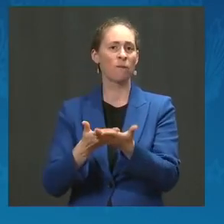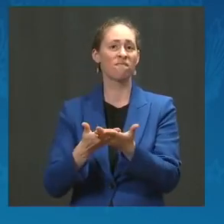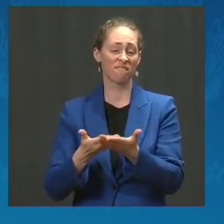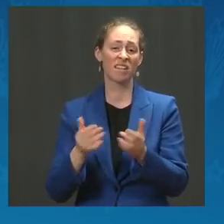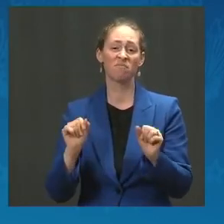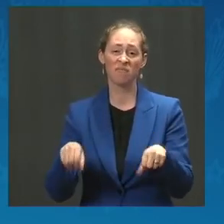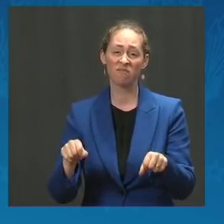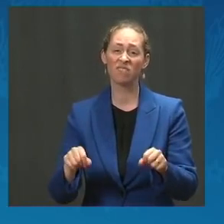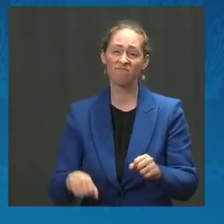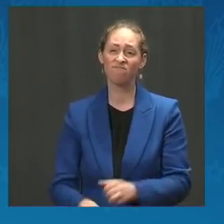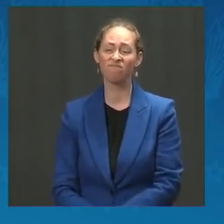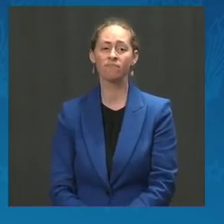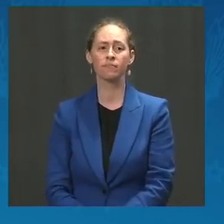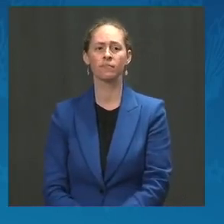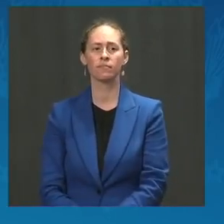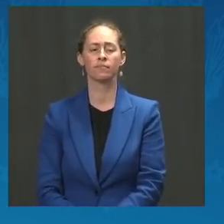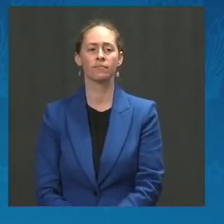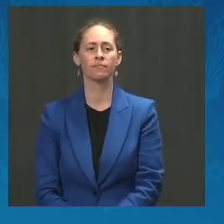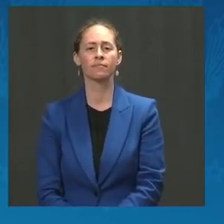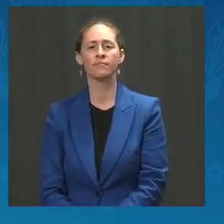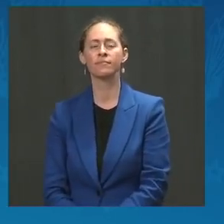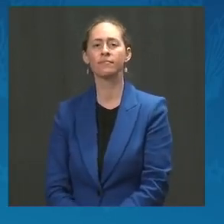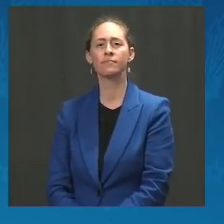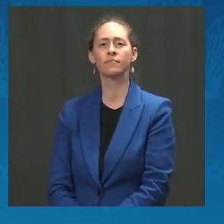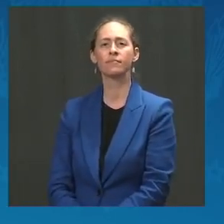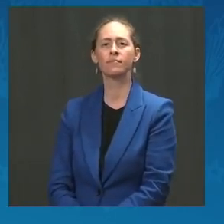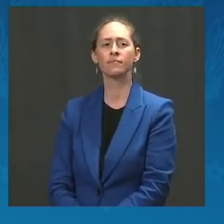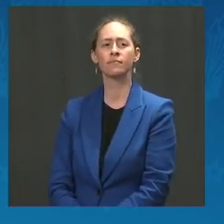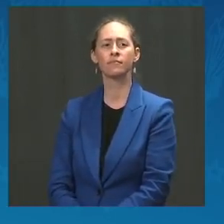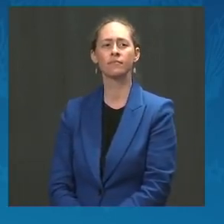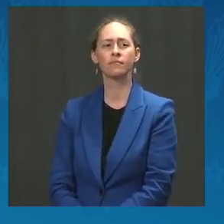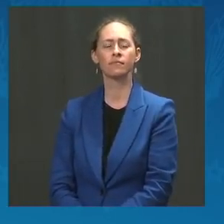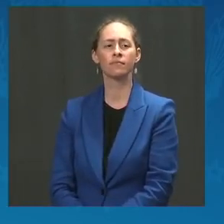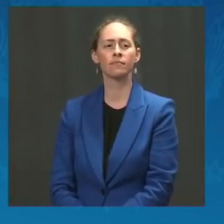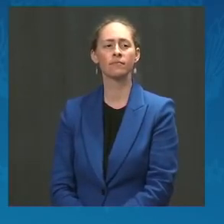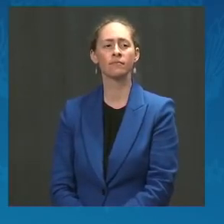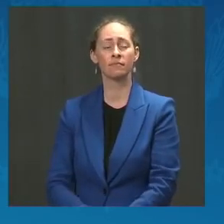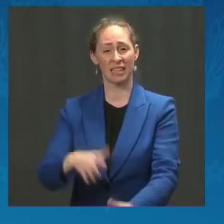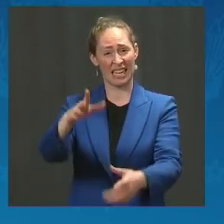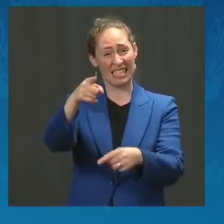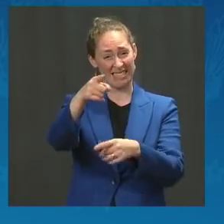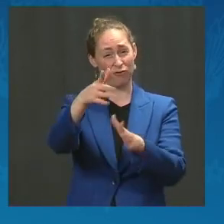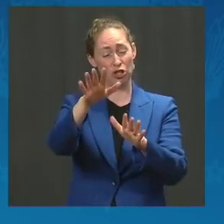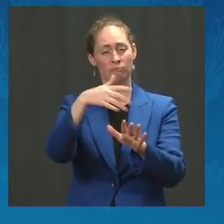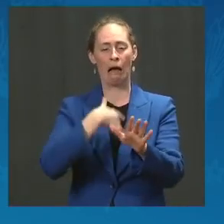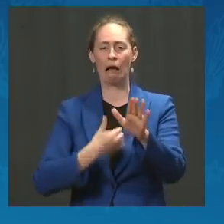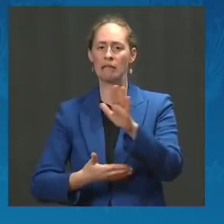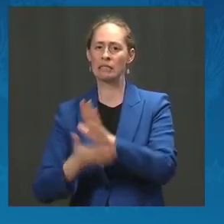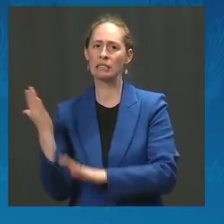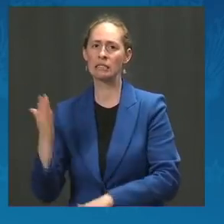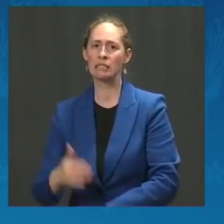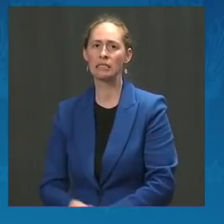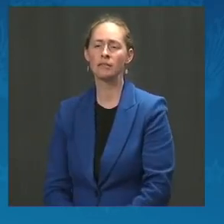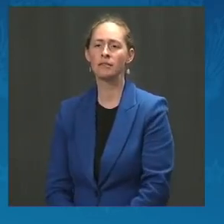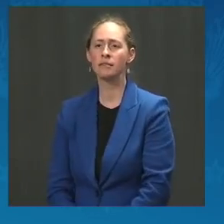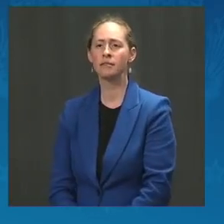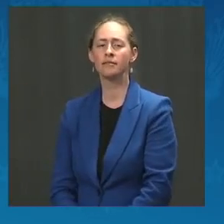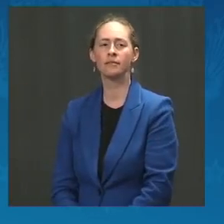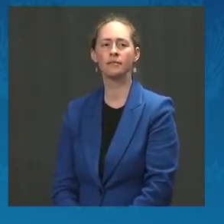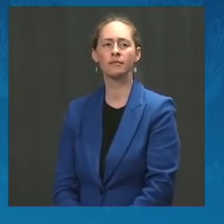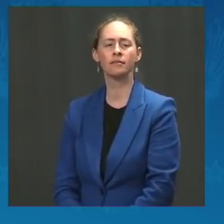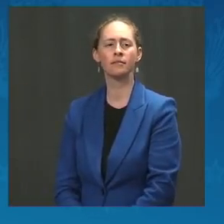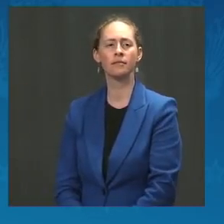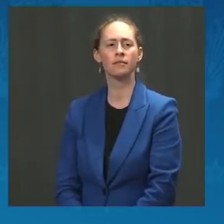Mr. President, back. And then I'm going to take off shortly here. What further actions are you going to take to